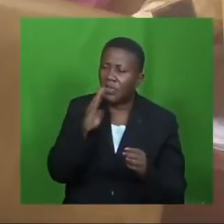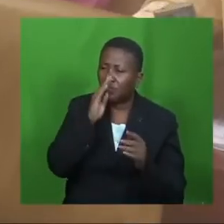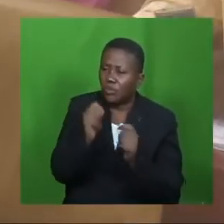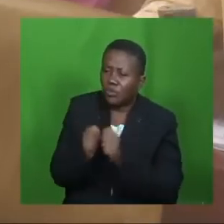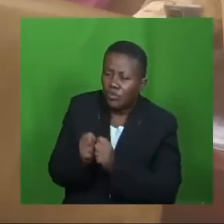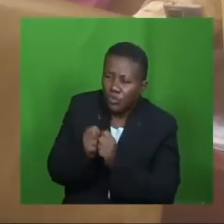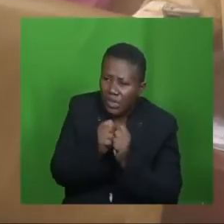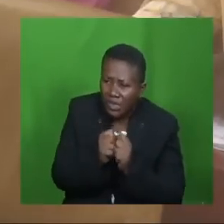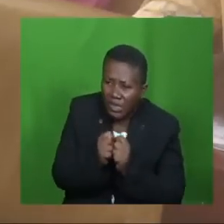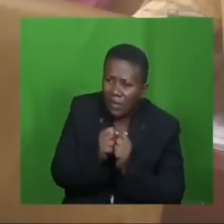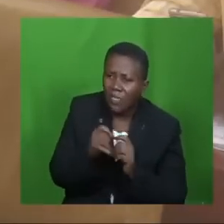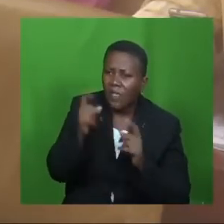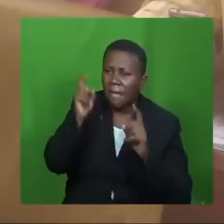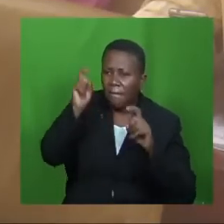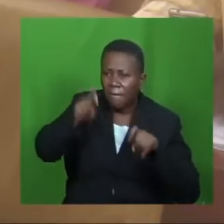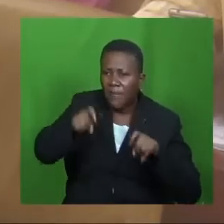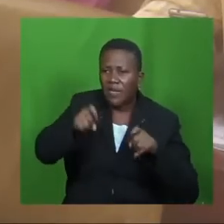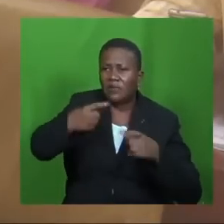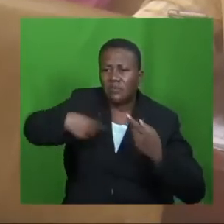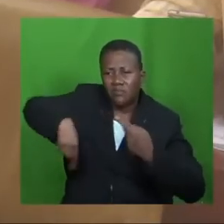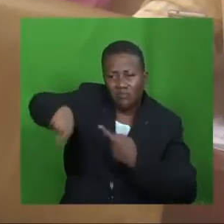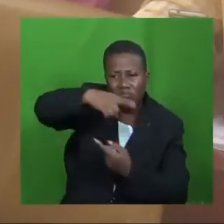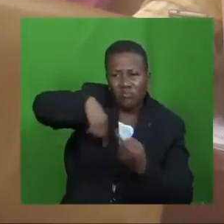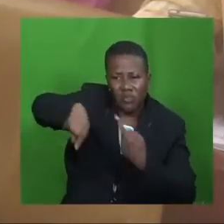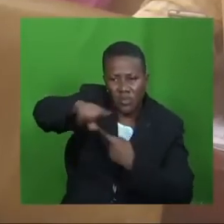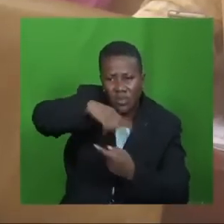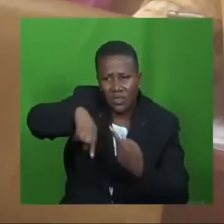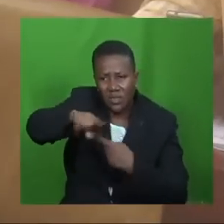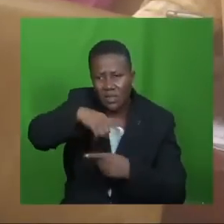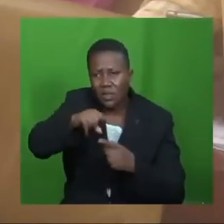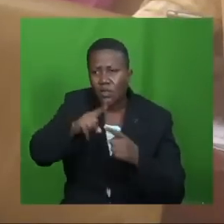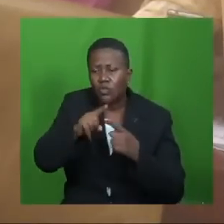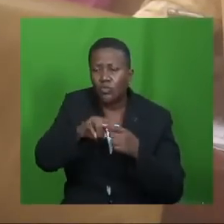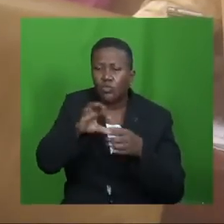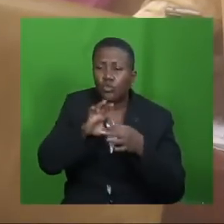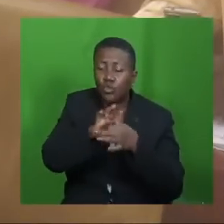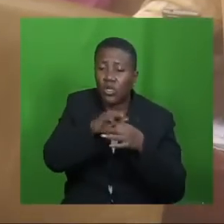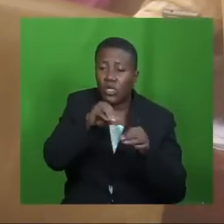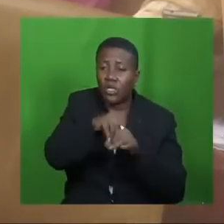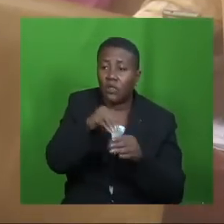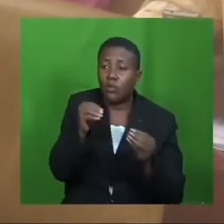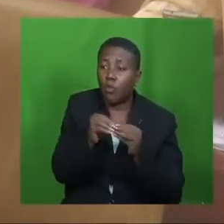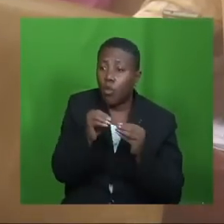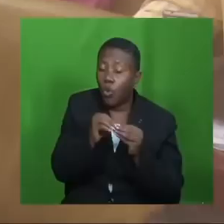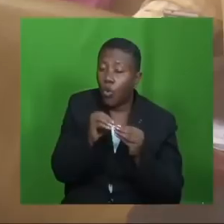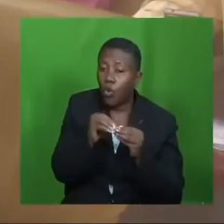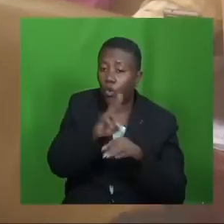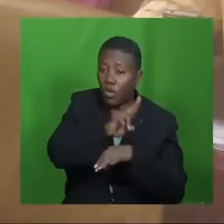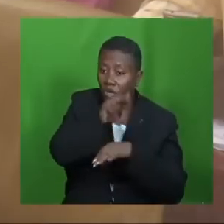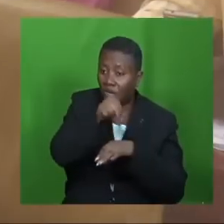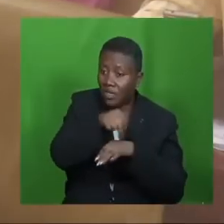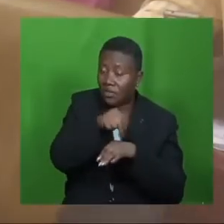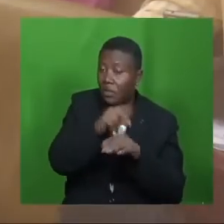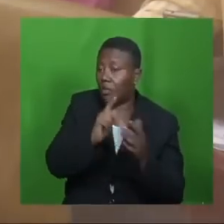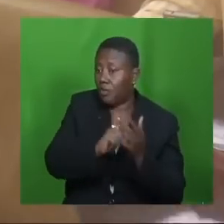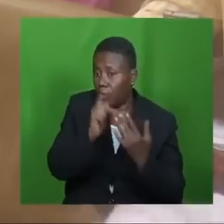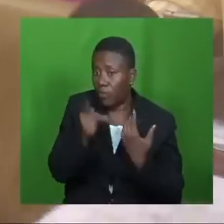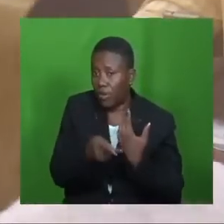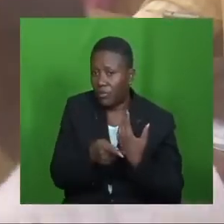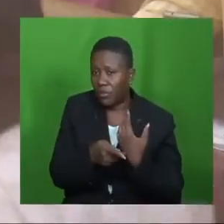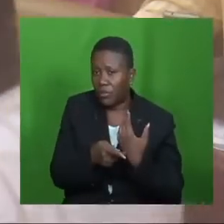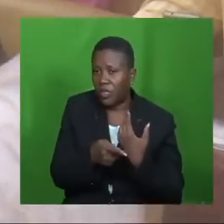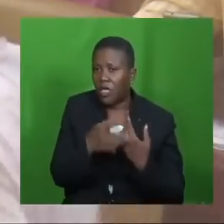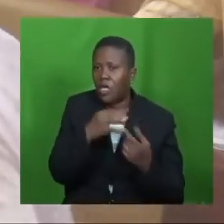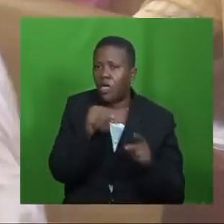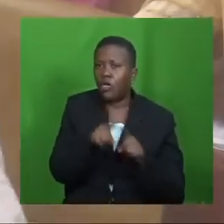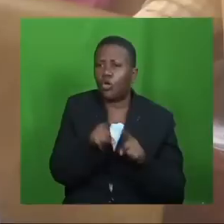then involve themselves in more of such national assignments, so that at least with the experience of getting to know themselves